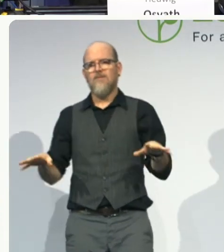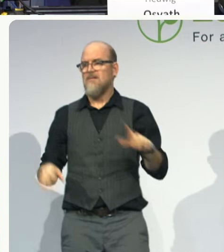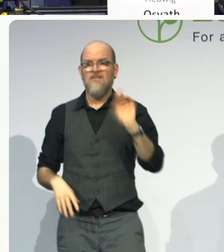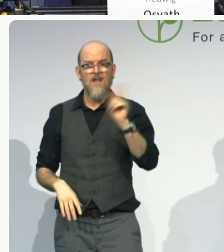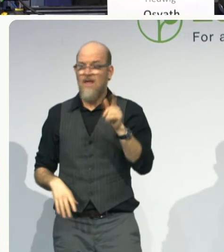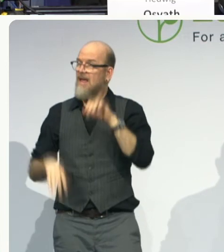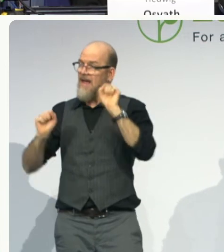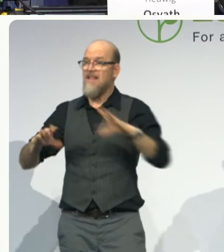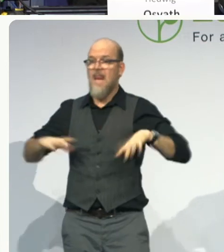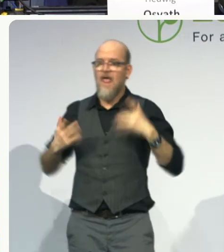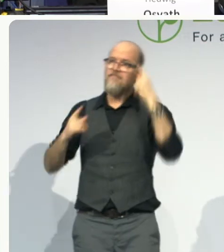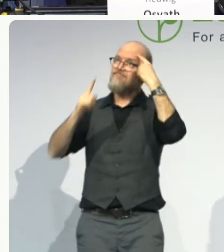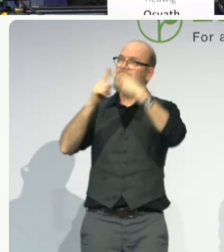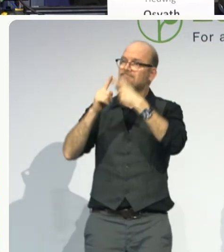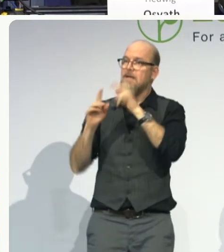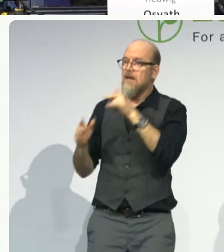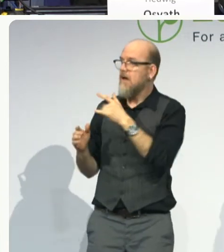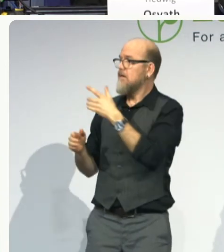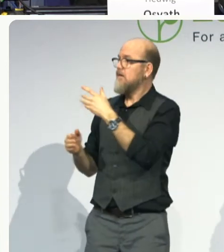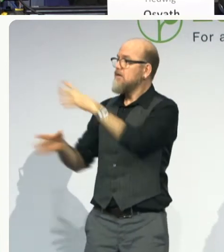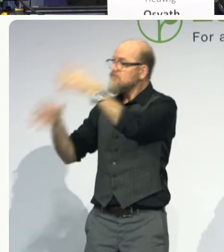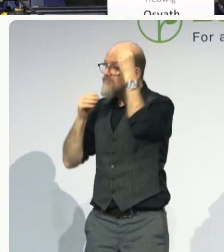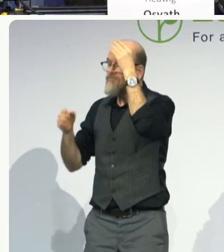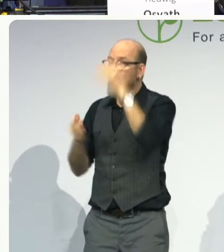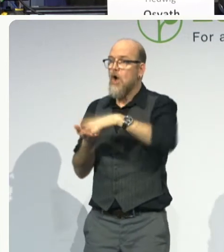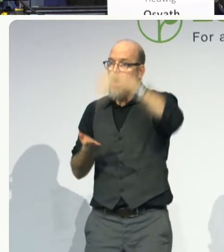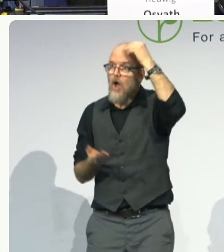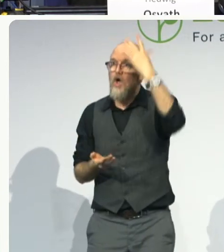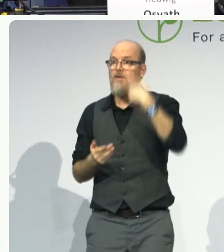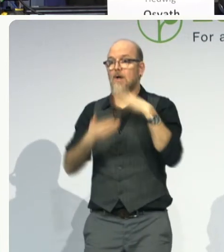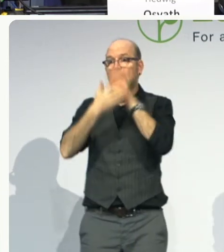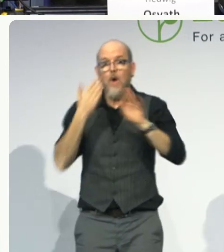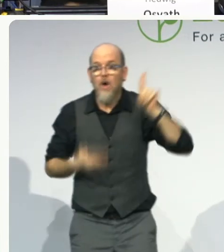benefit as well." And her mom, we also talked to her mom, she told us that,